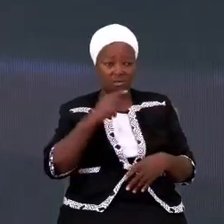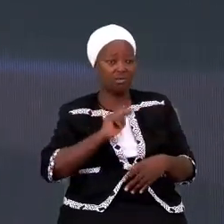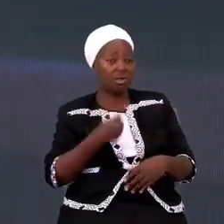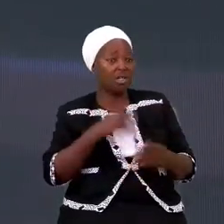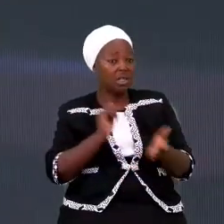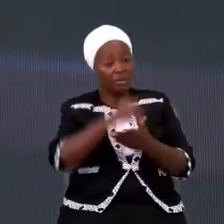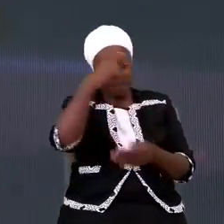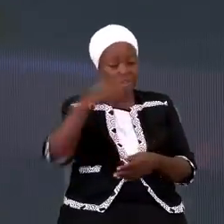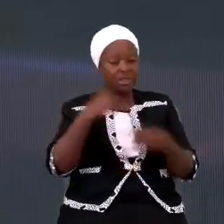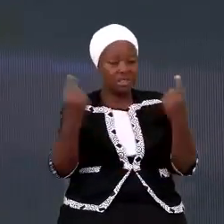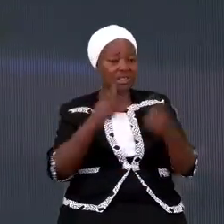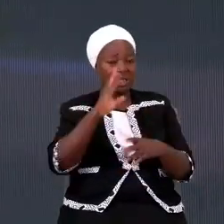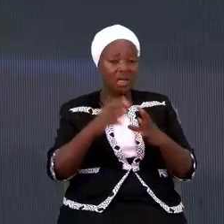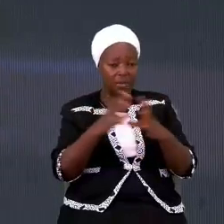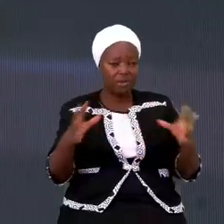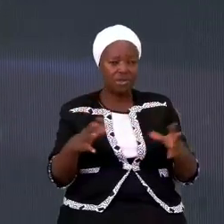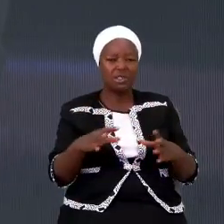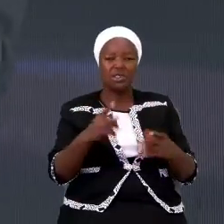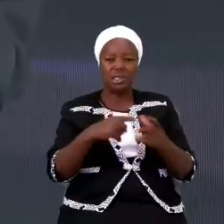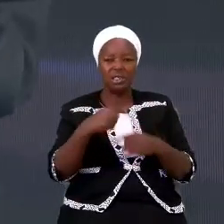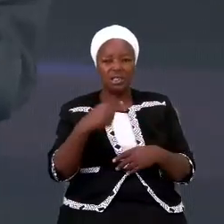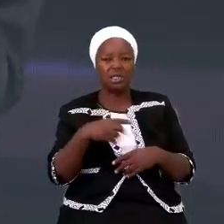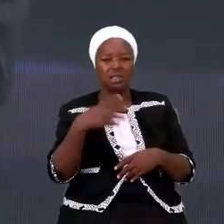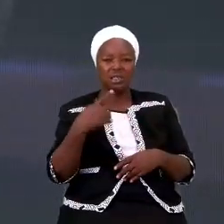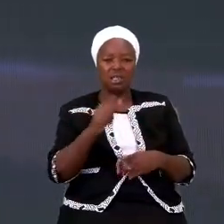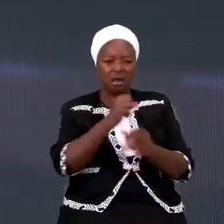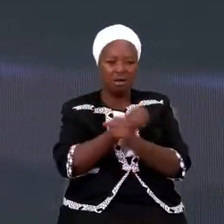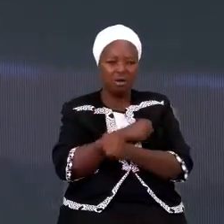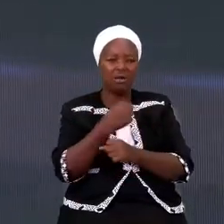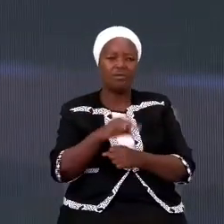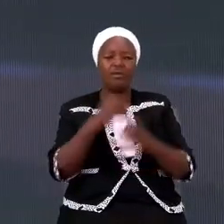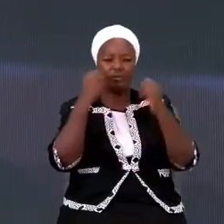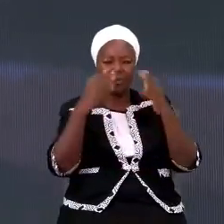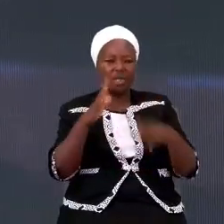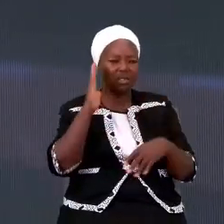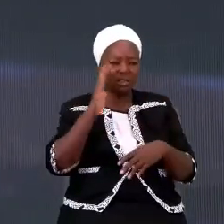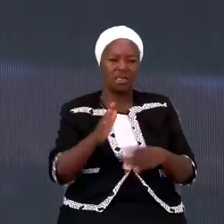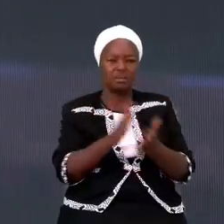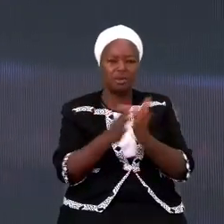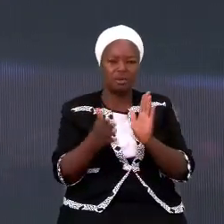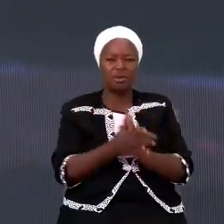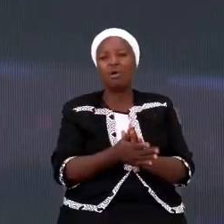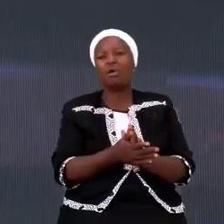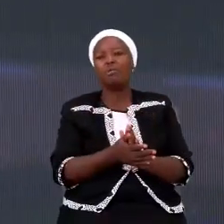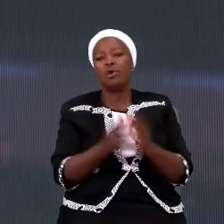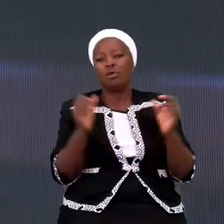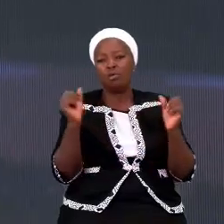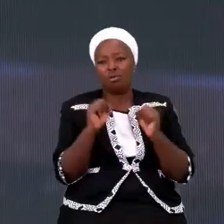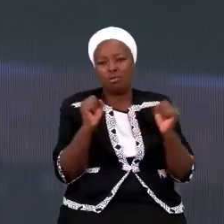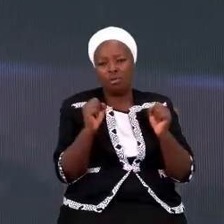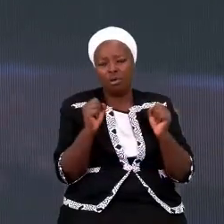cold. Look at verse 13. In verse 13, but he that shall endure unto the end, that's